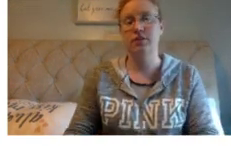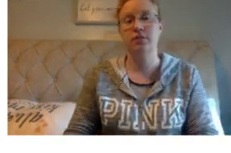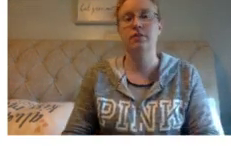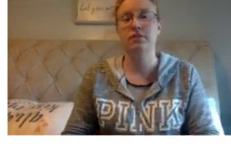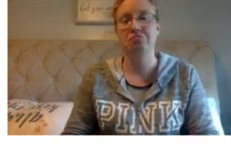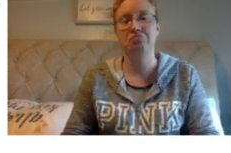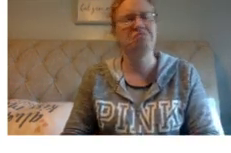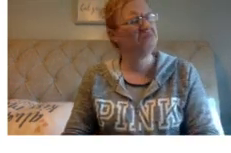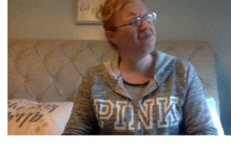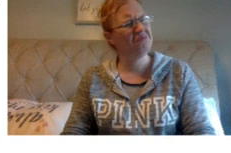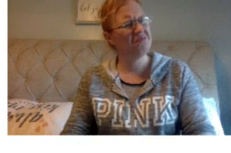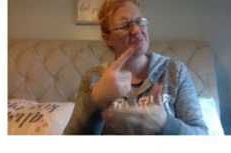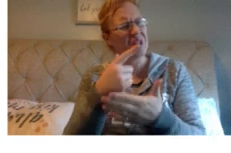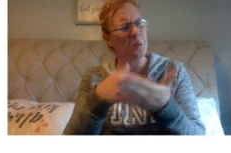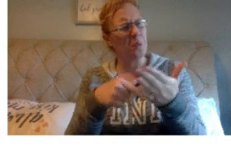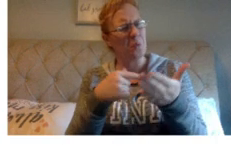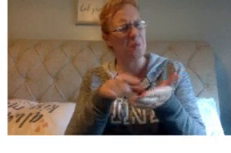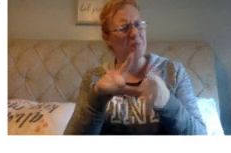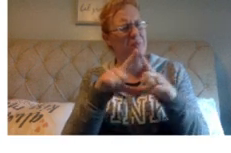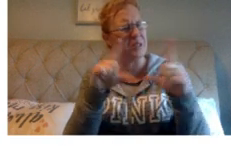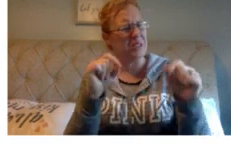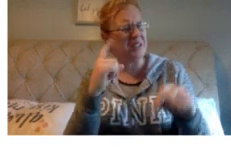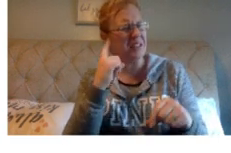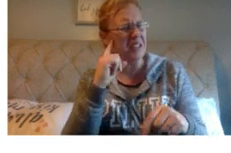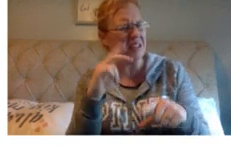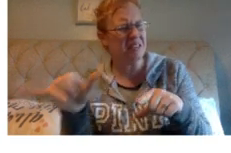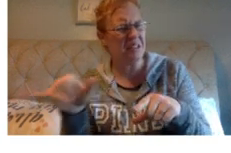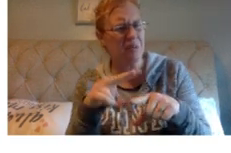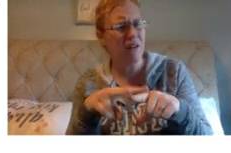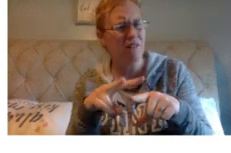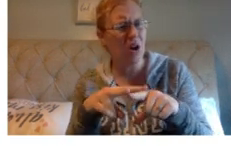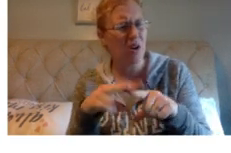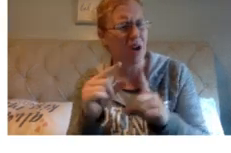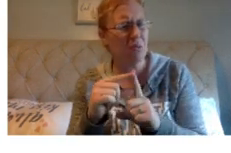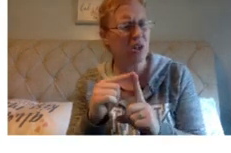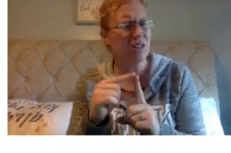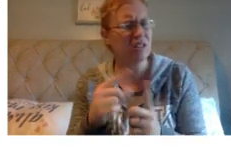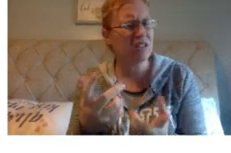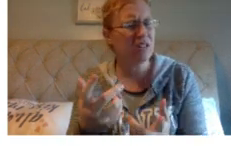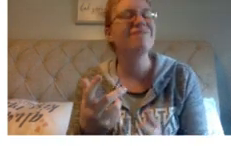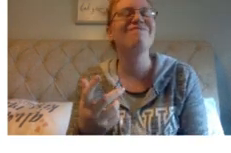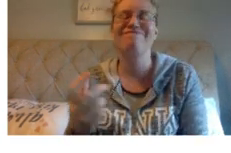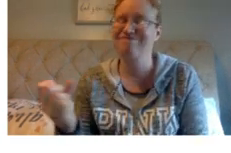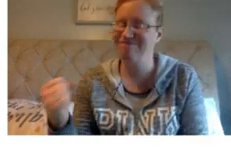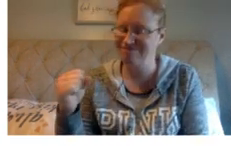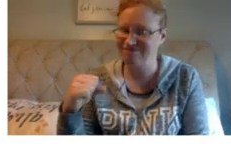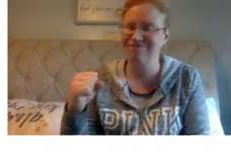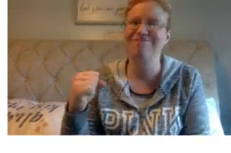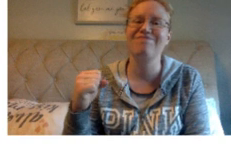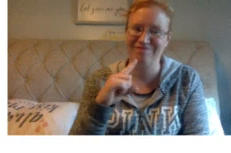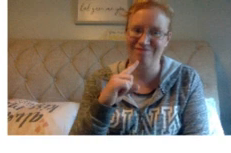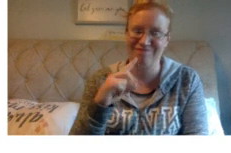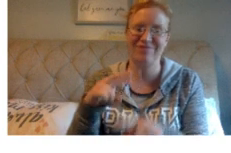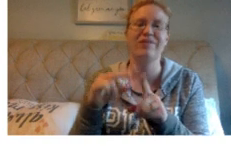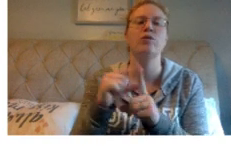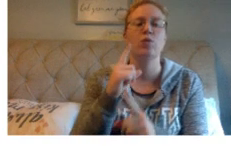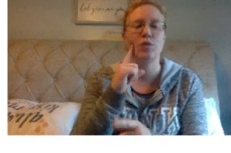Ooh, I wonder what a paycheck is. Does that sound like one of our vocab words for the week? It is one of our vocab words for the